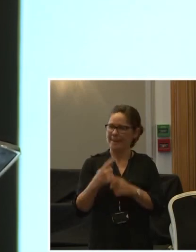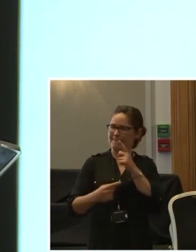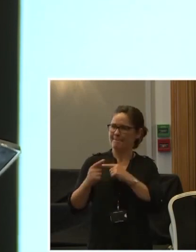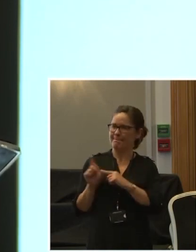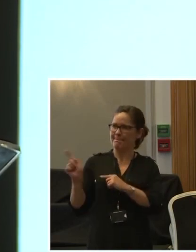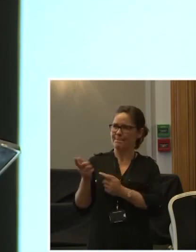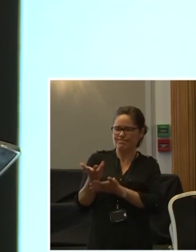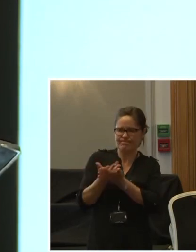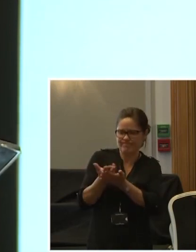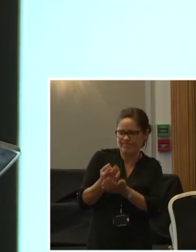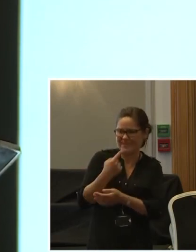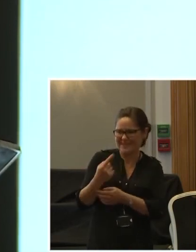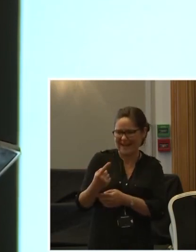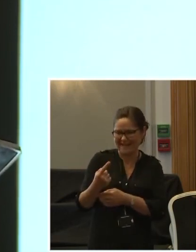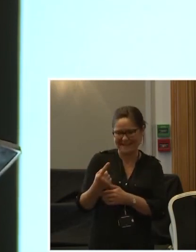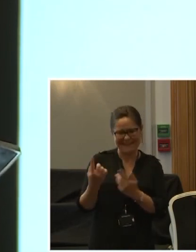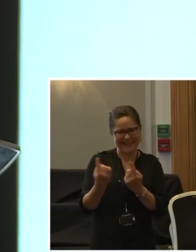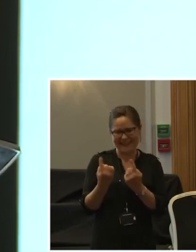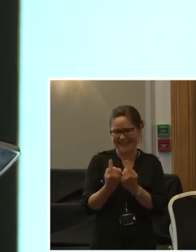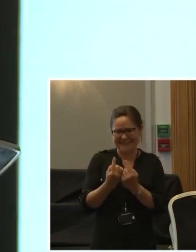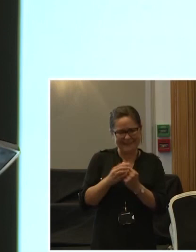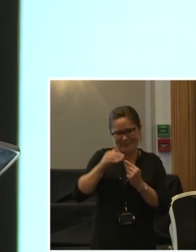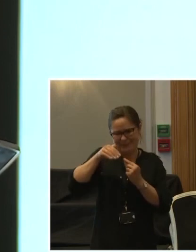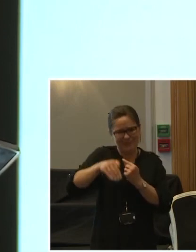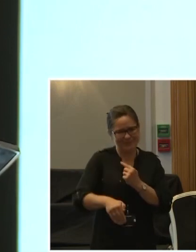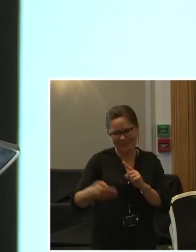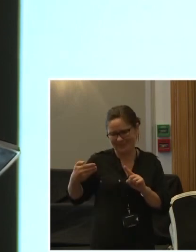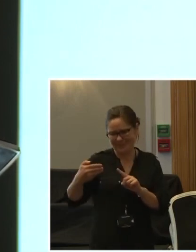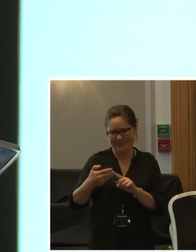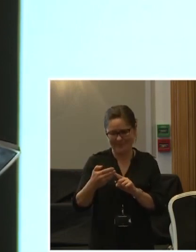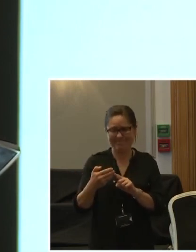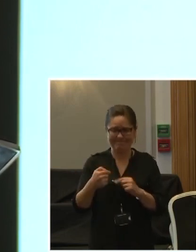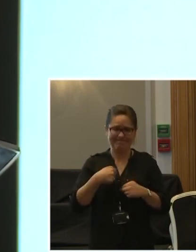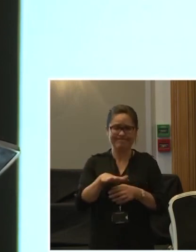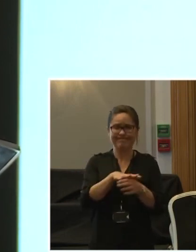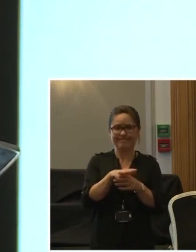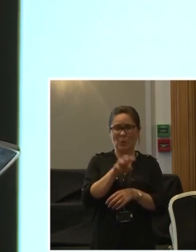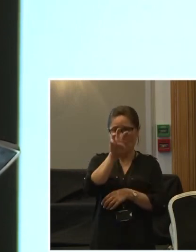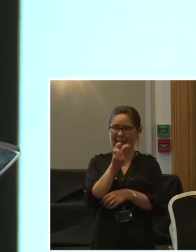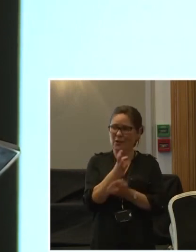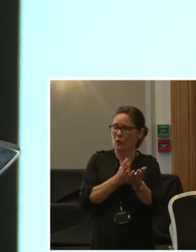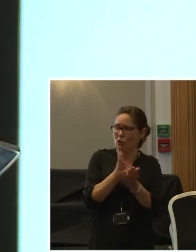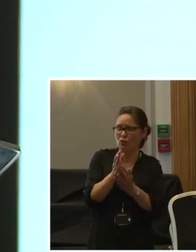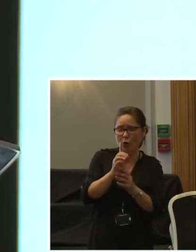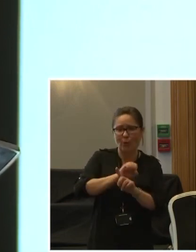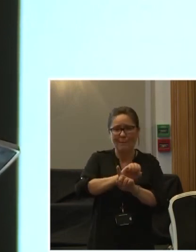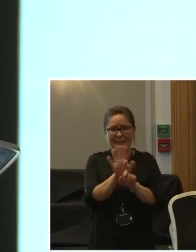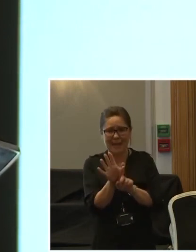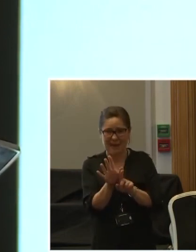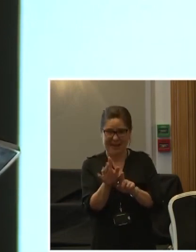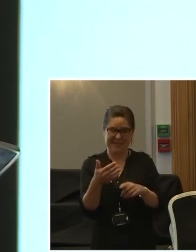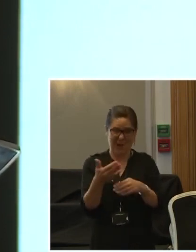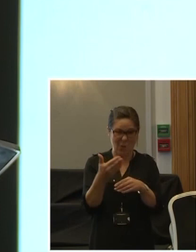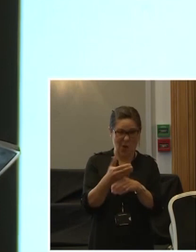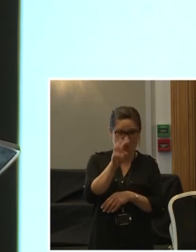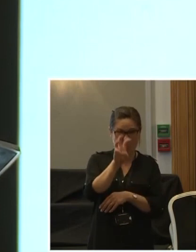fact that things have looked poorer for the last 2 years, I certainly know from my point of view here in Wales, throughout the pandemic, I was the only ECLO that was able to remain